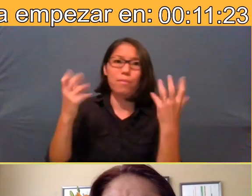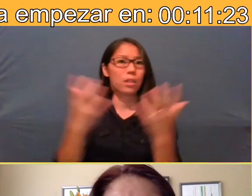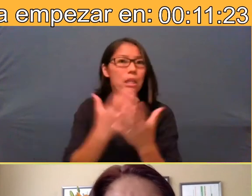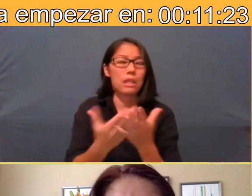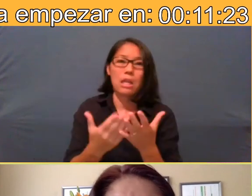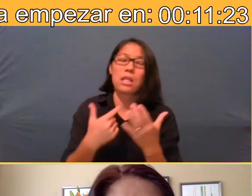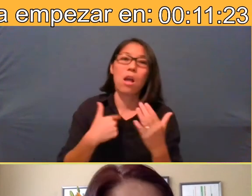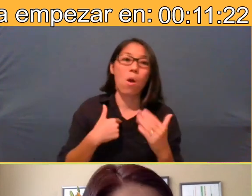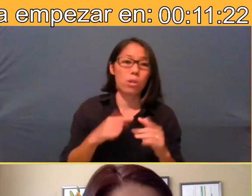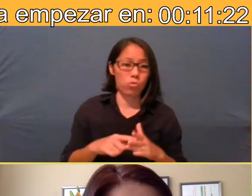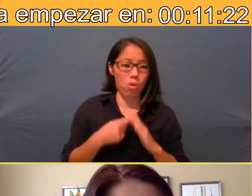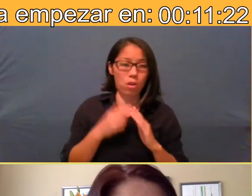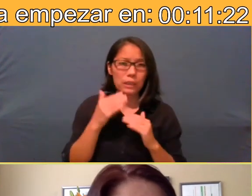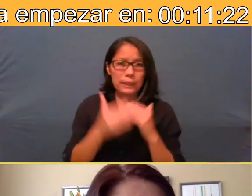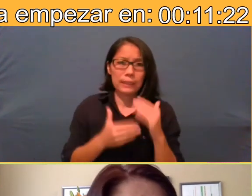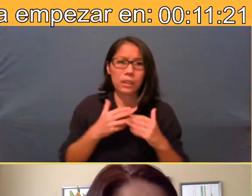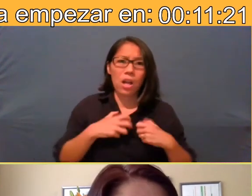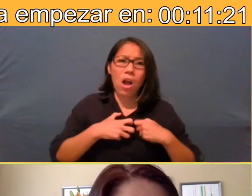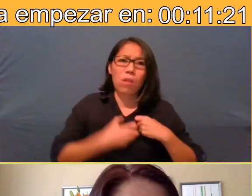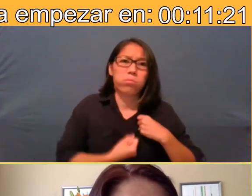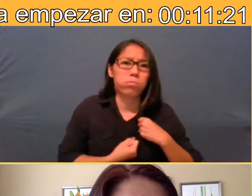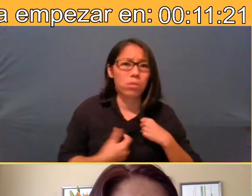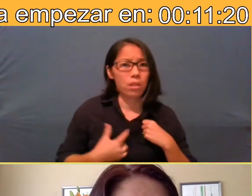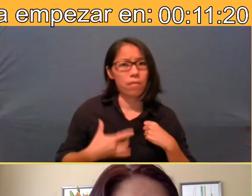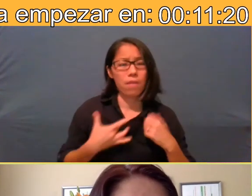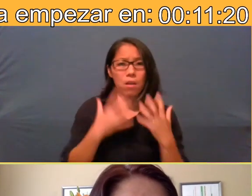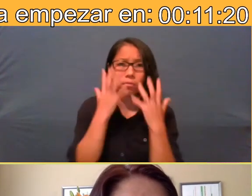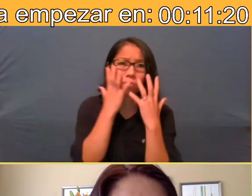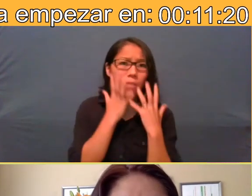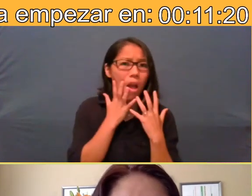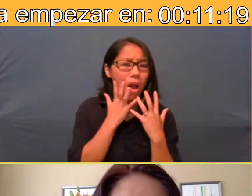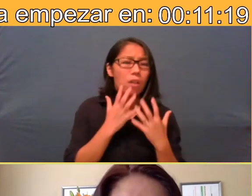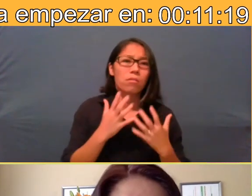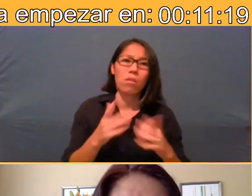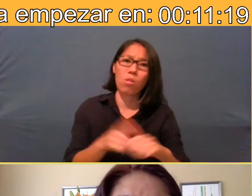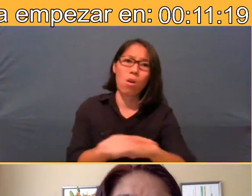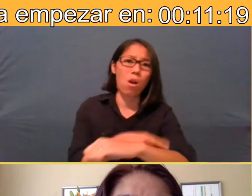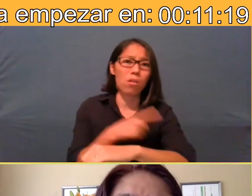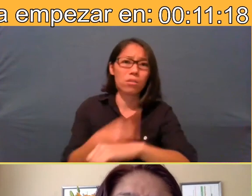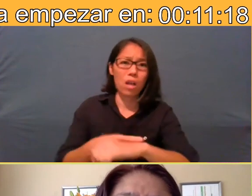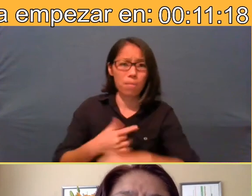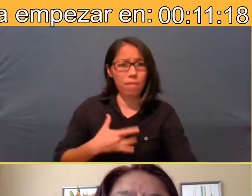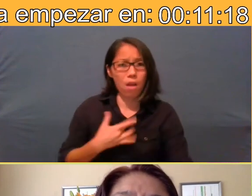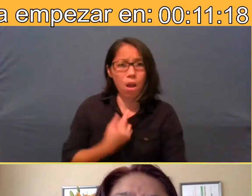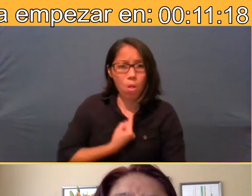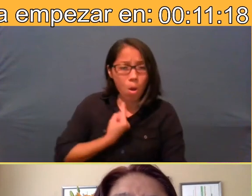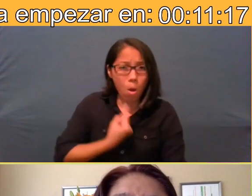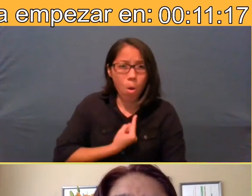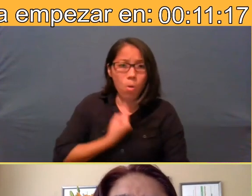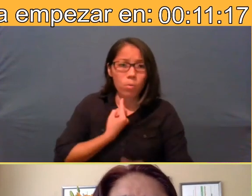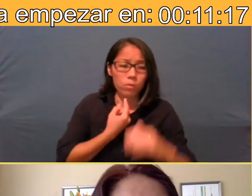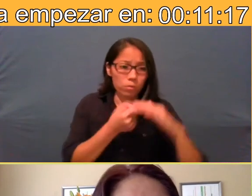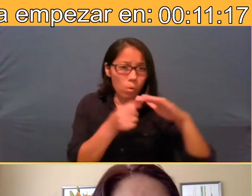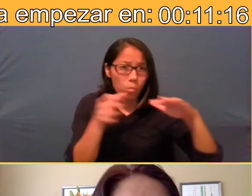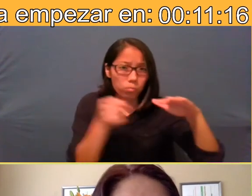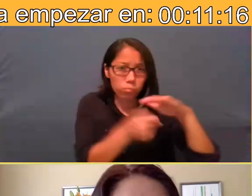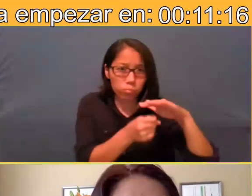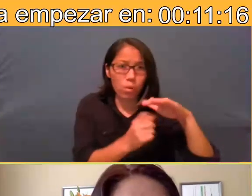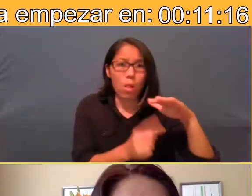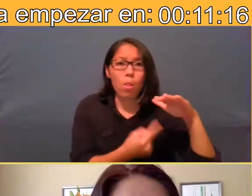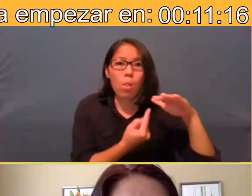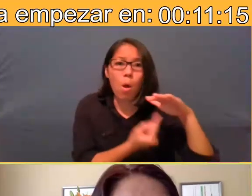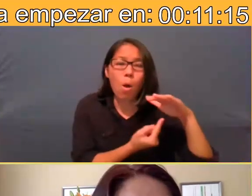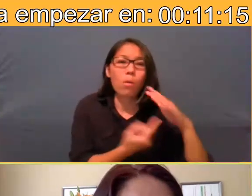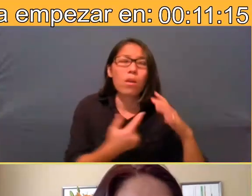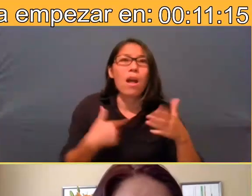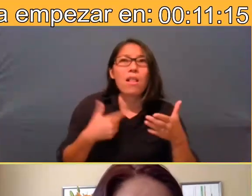a process of real grieving. I was sad for a very long time. I was alone and solitary, and just allowed that to